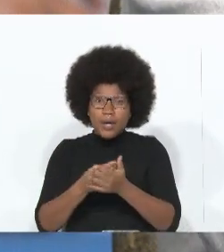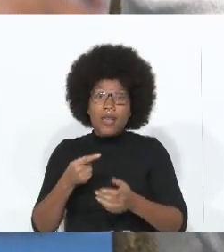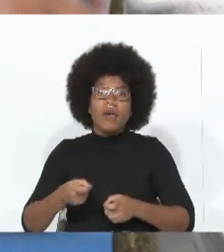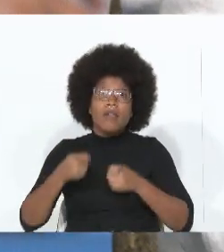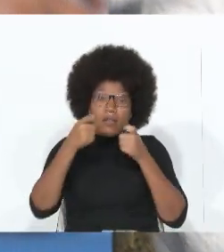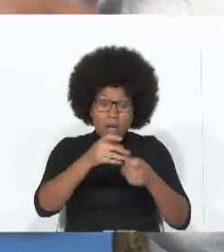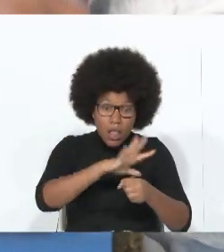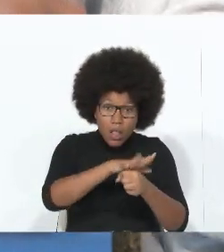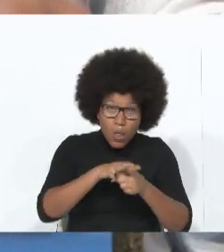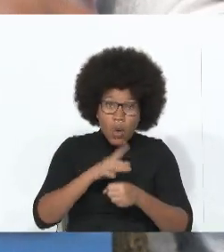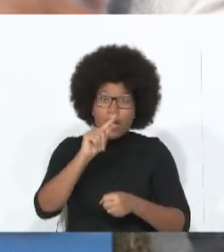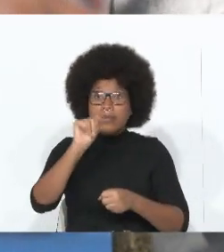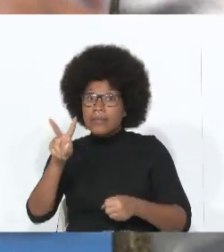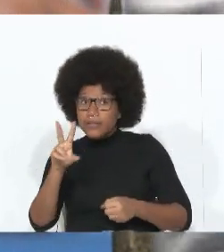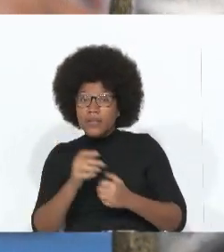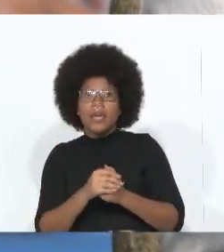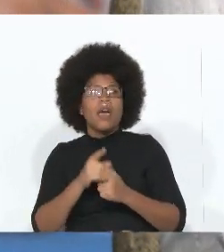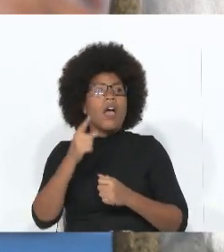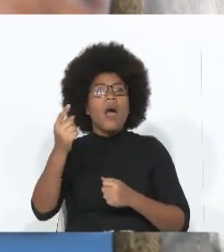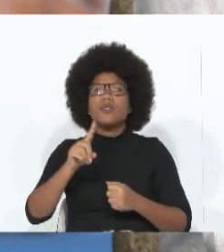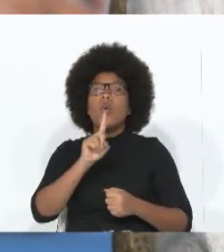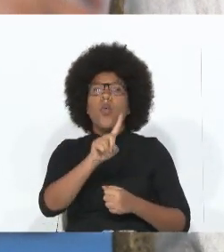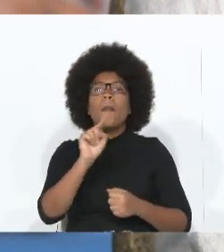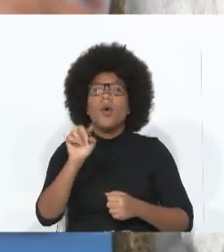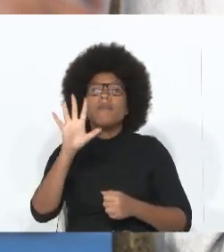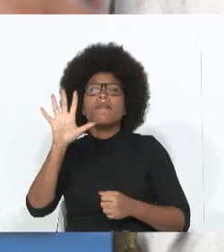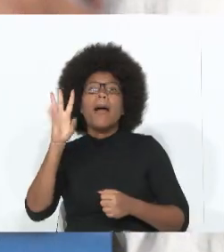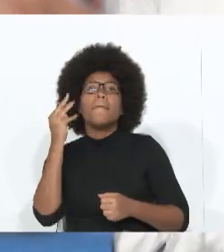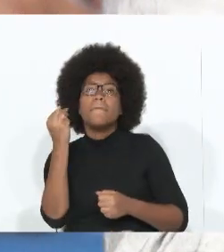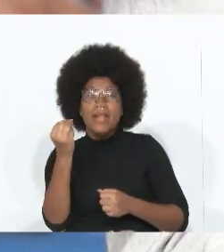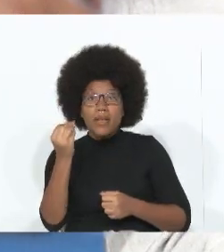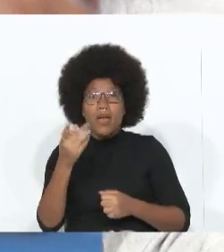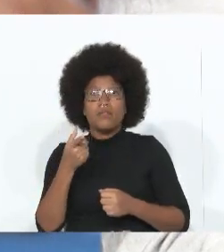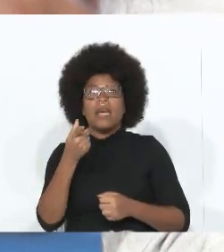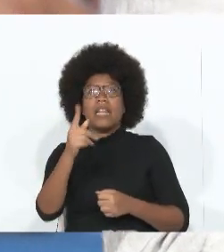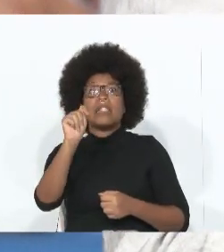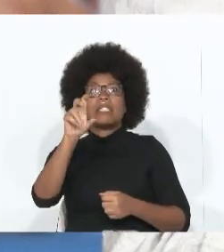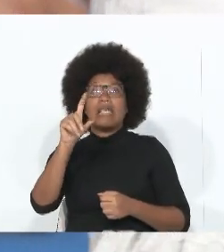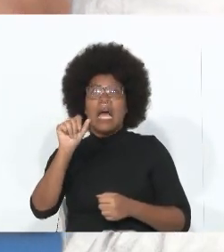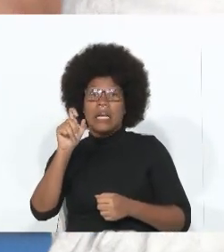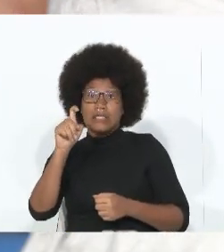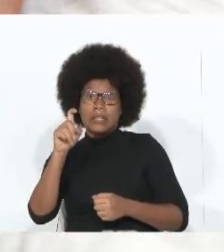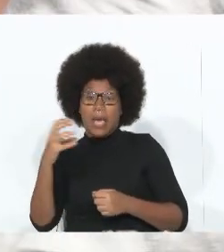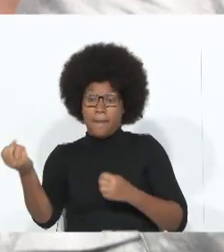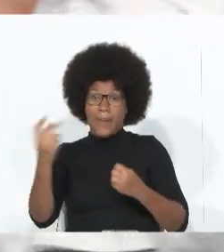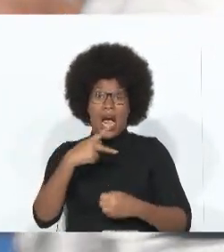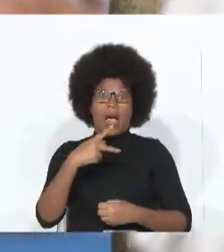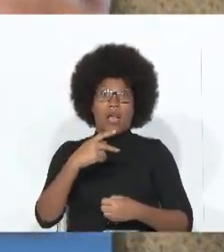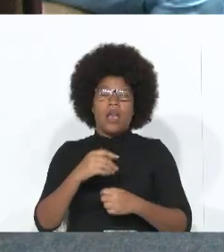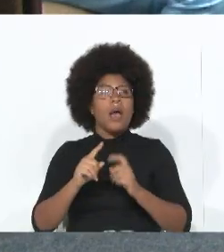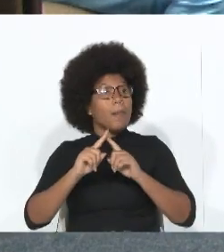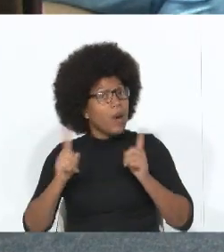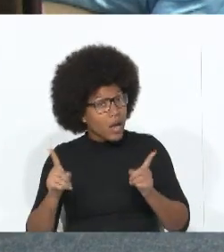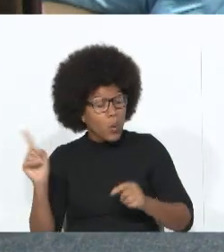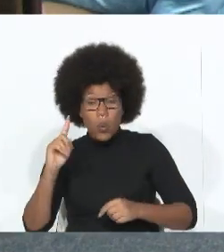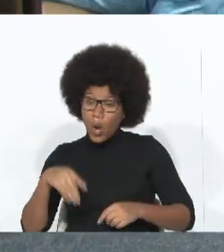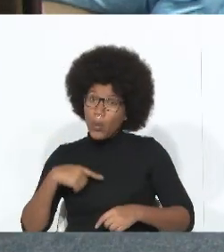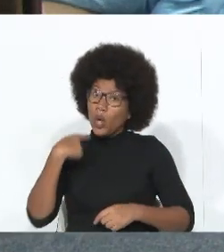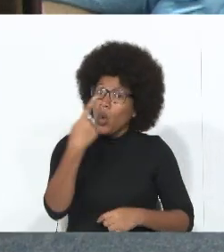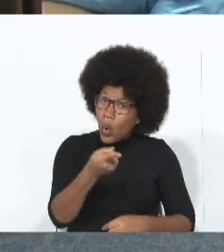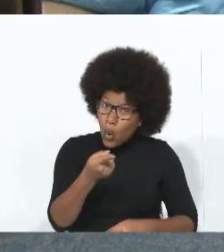radio to give 30% play, you hear radio station owners and program directors saying, so we could